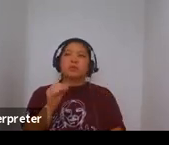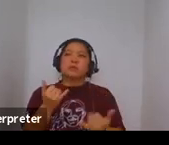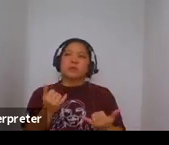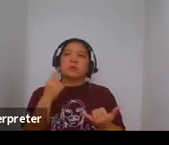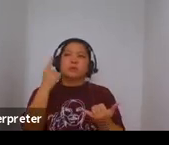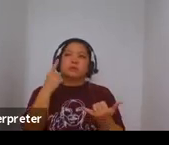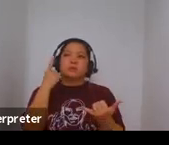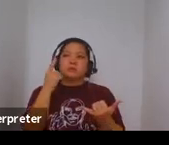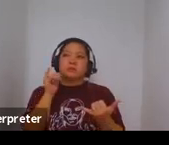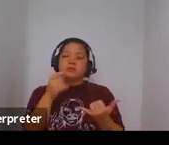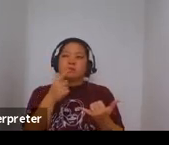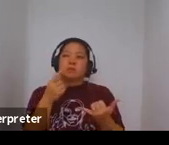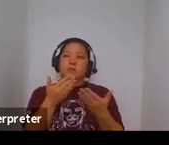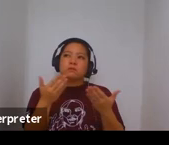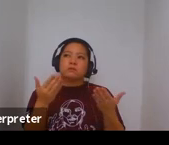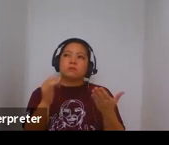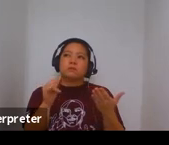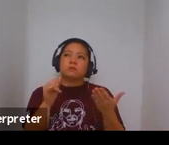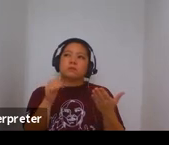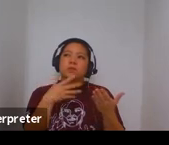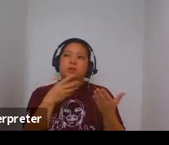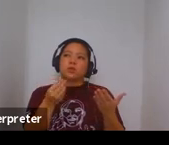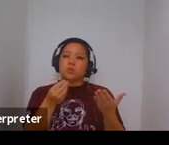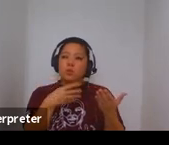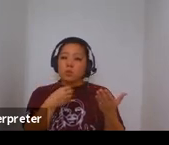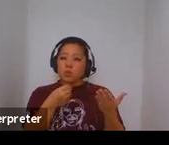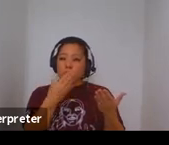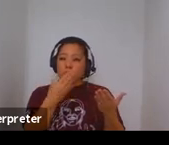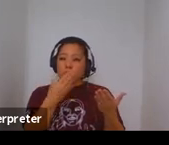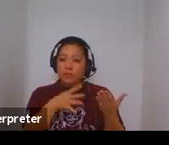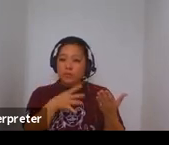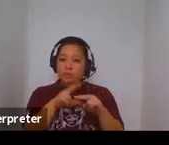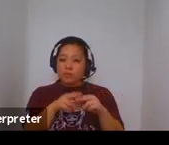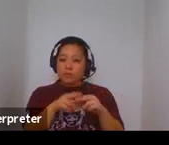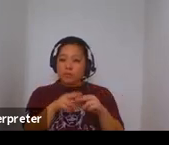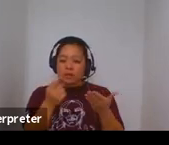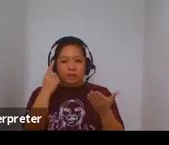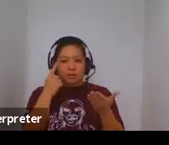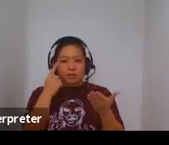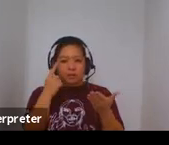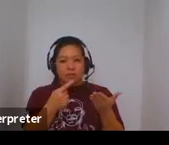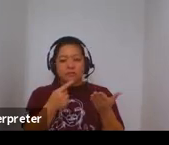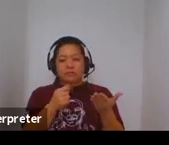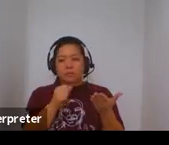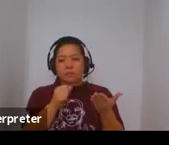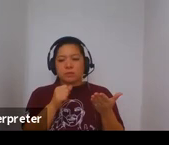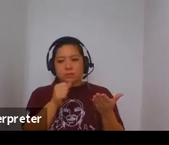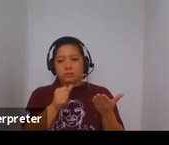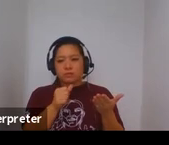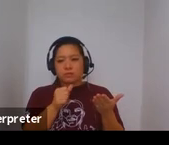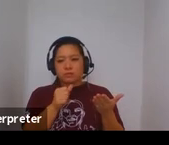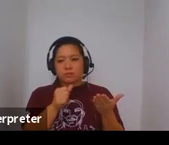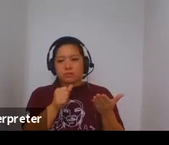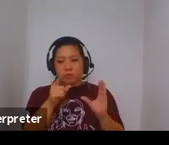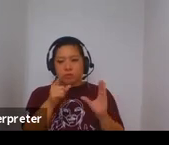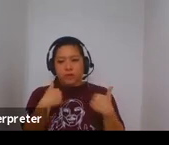think one of the things as a white woman sitting here, the first thing I would say is I am not the teacher. You